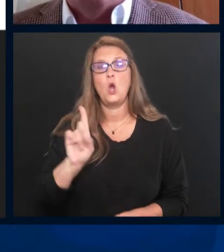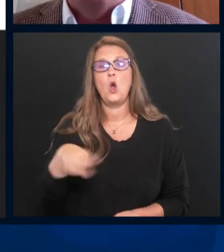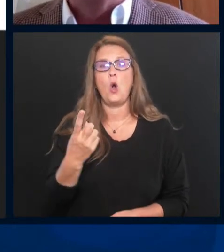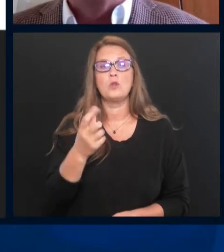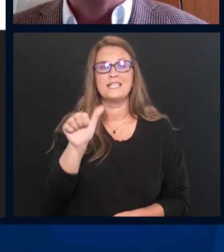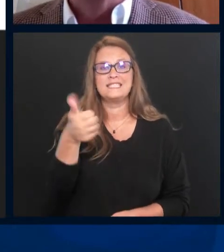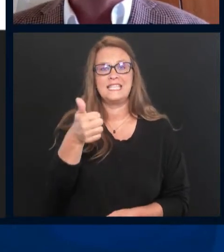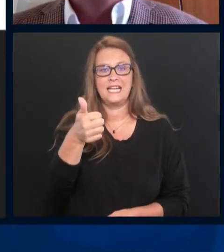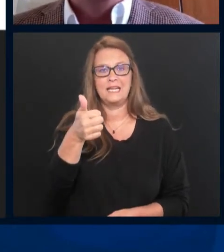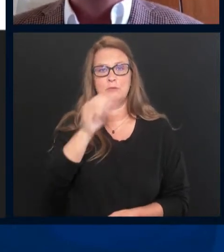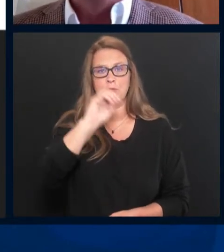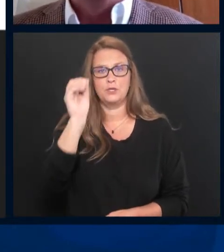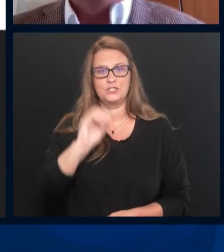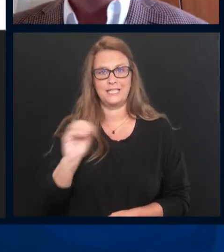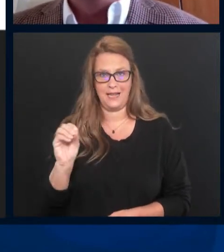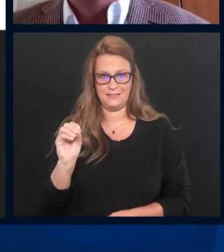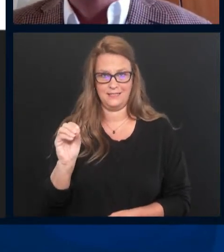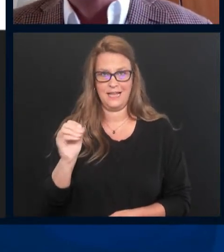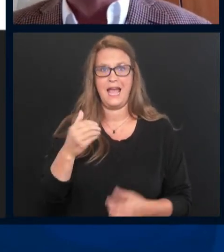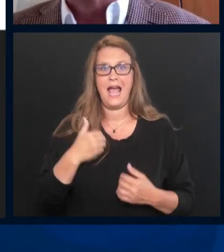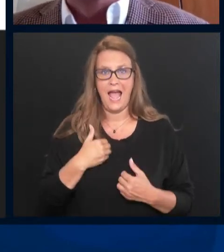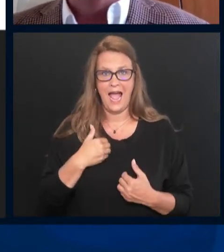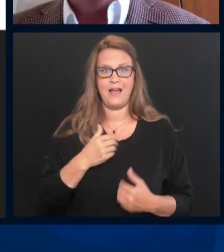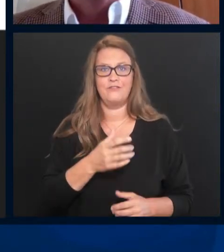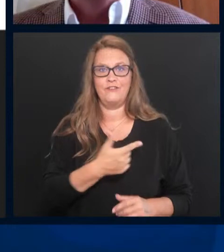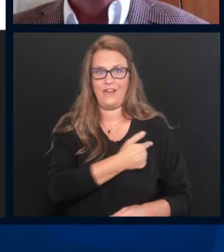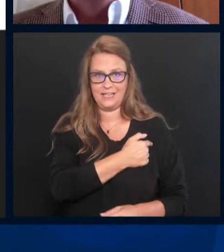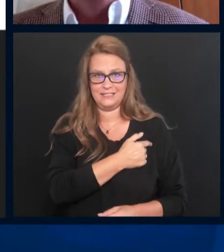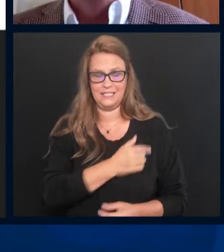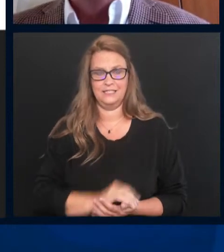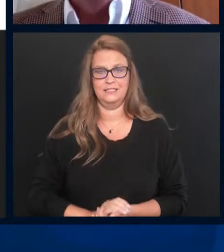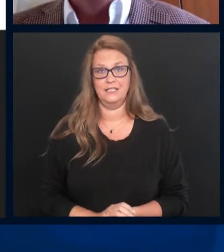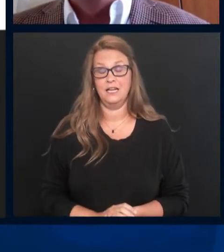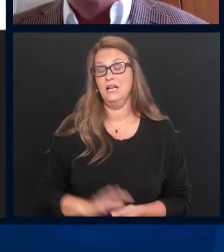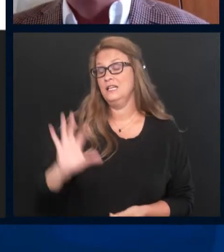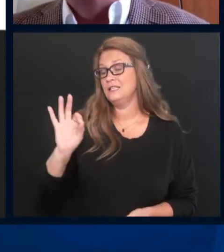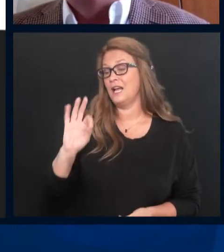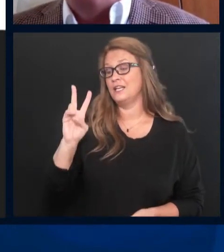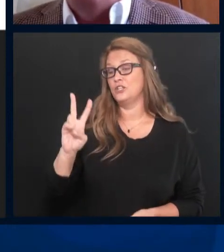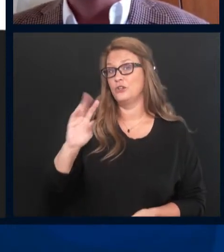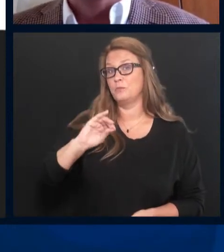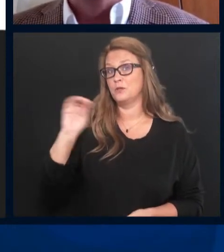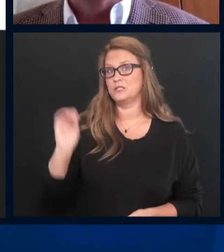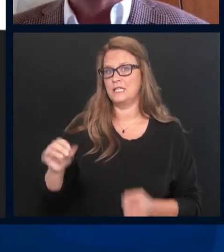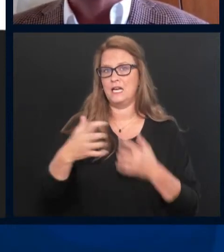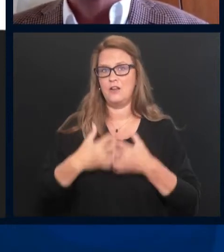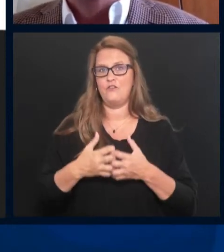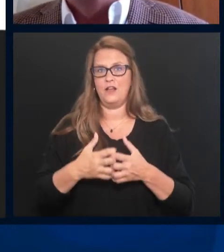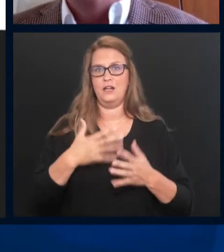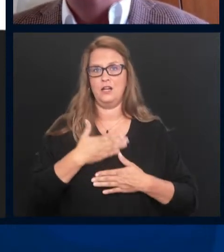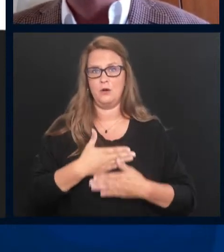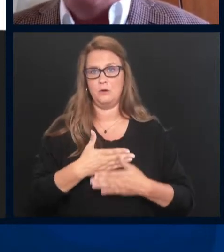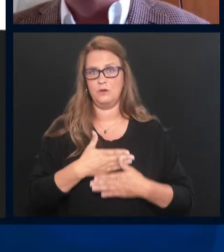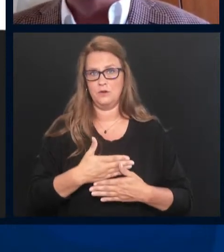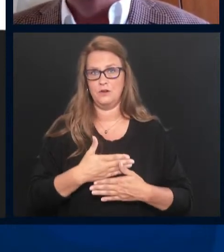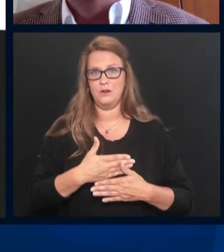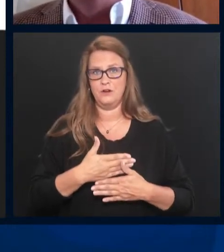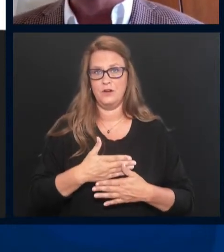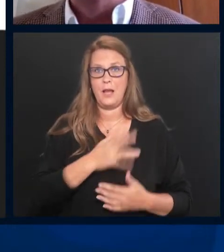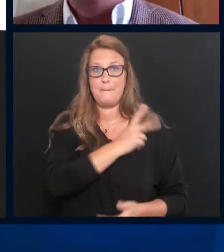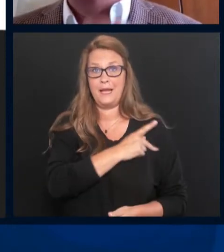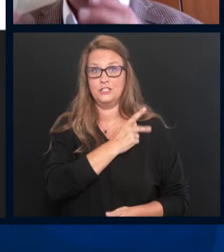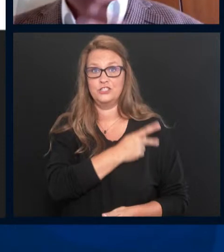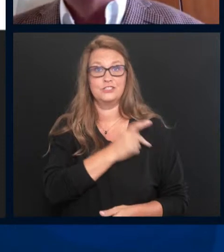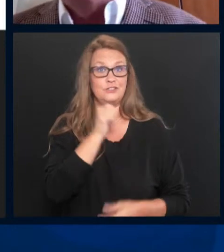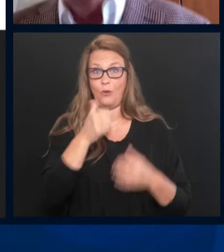are breakthroughs. And 92% of the ventilator patients are unvaccinated.